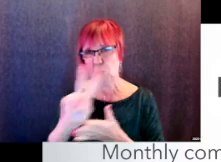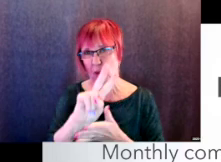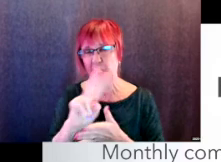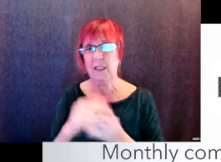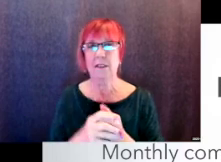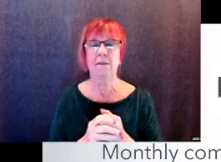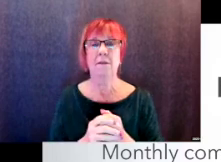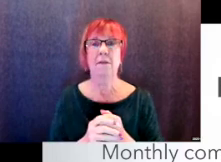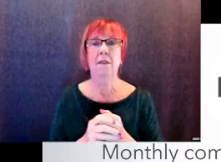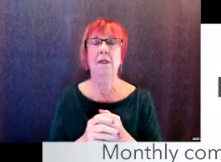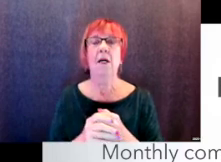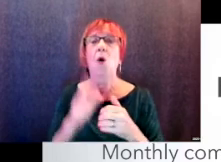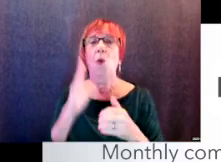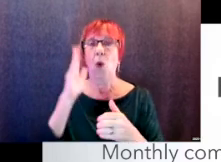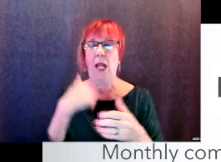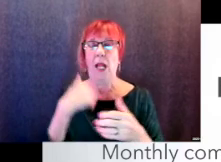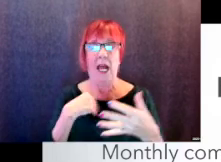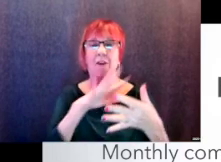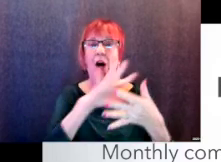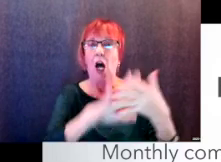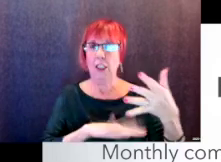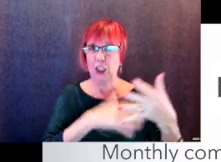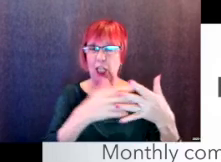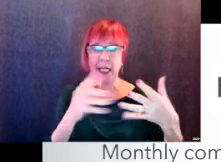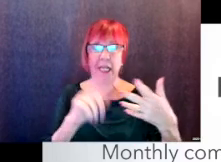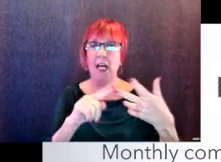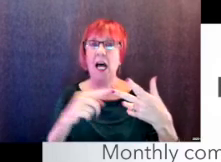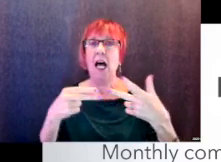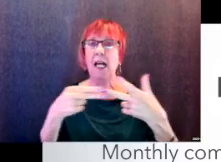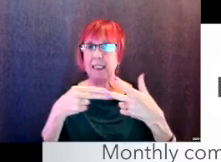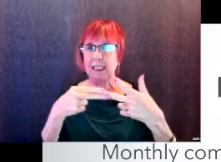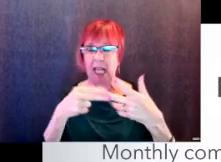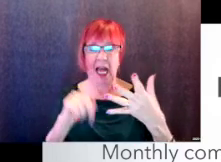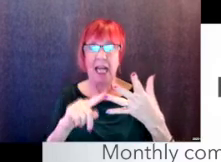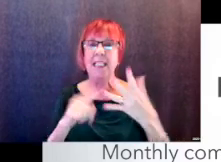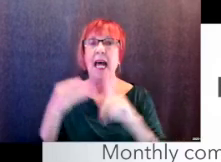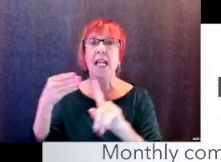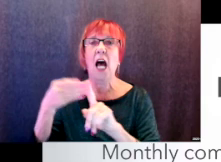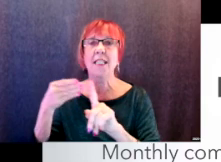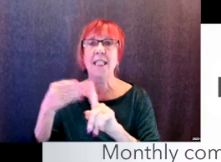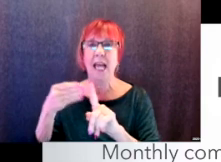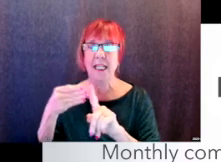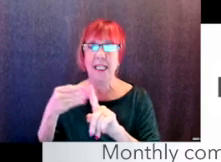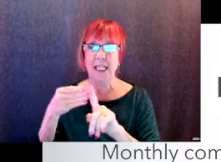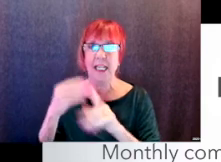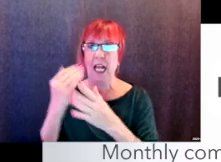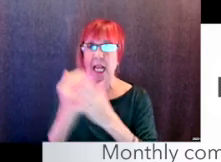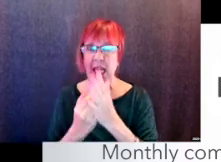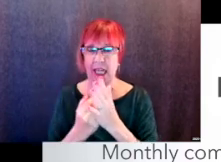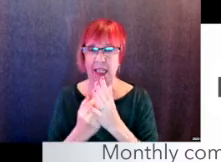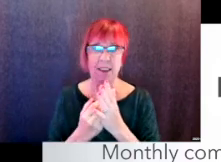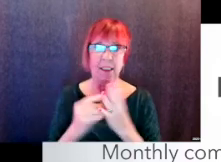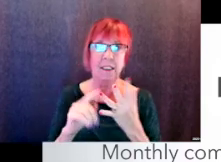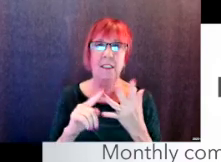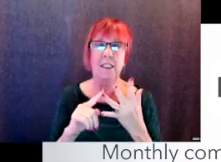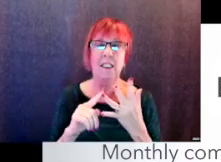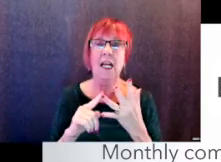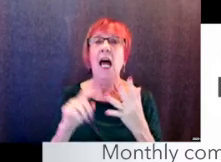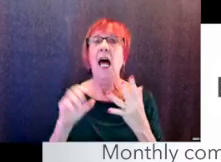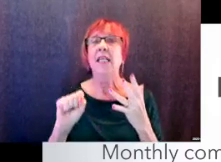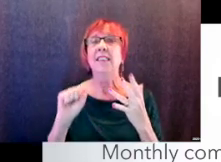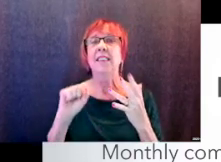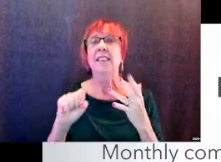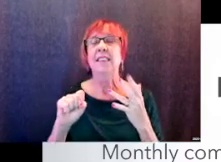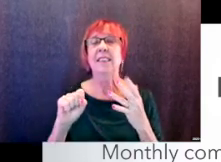concerns. However, we ask you to please save your comments and questions and share them at a daytime meeting so that evening community meetings can